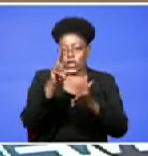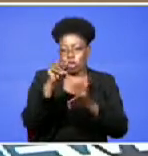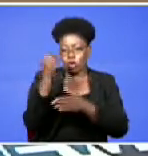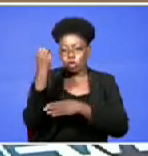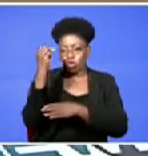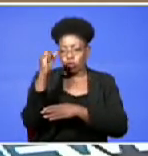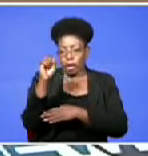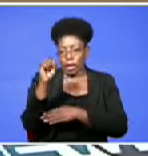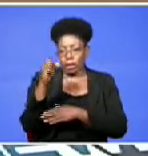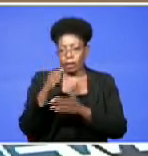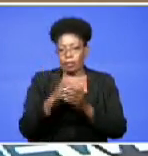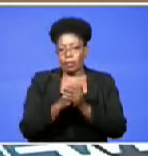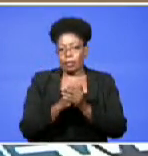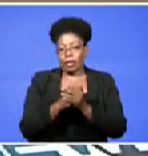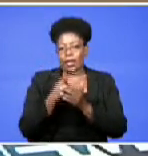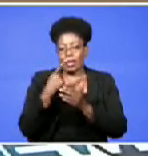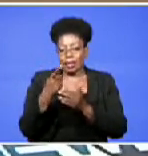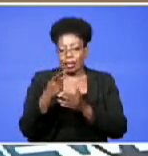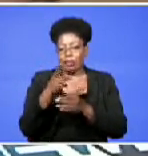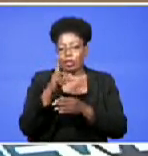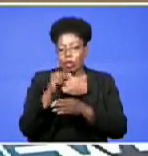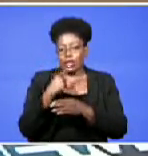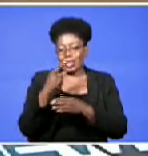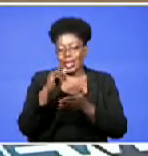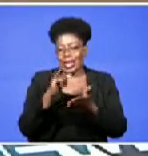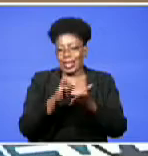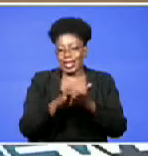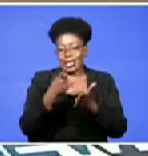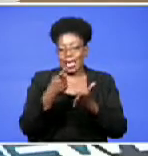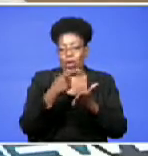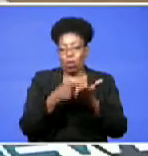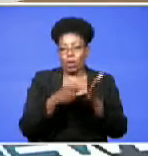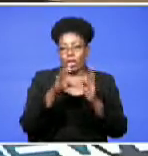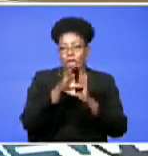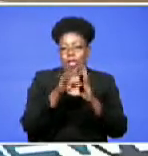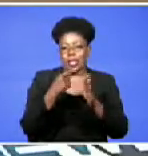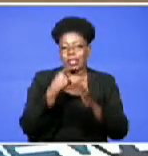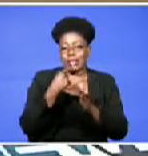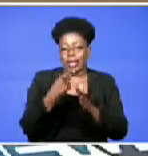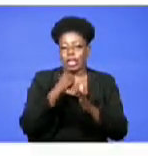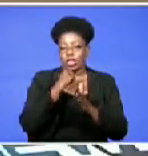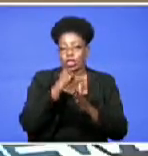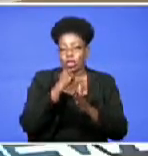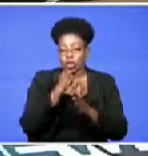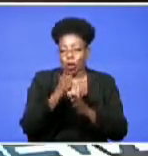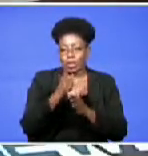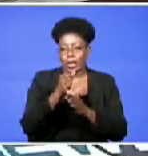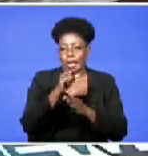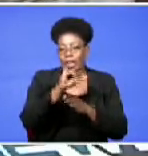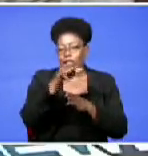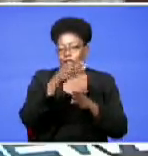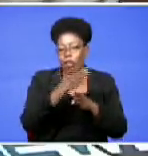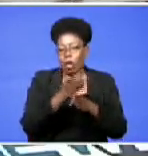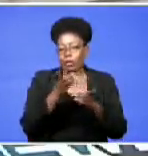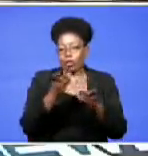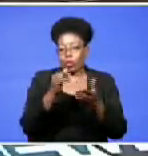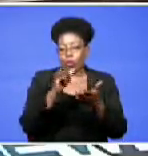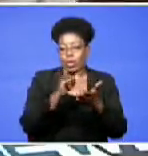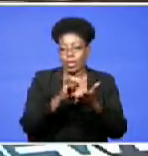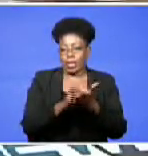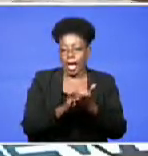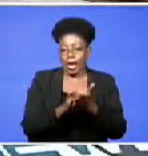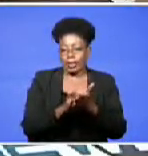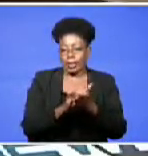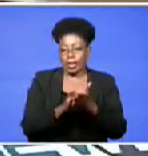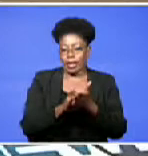public that, you know. He telling the public about some two-thirds of what the Constitution say. That's not his call. But he's putting that to the